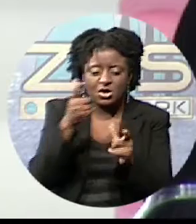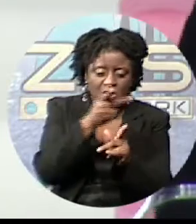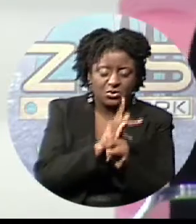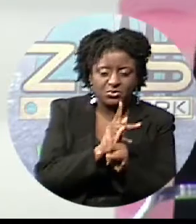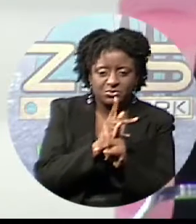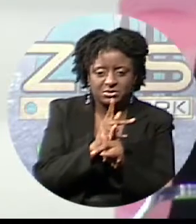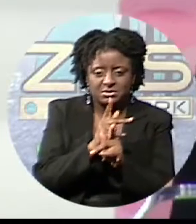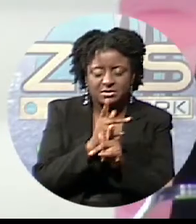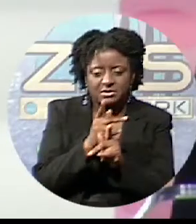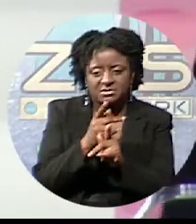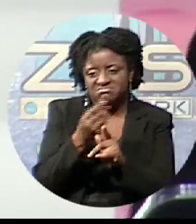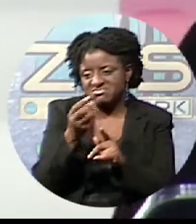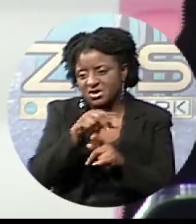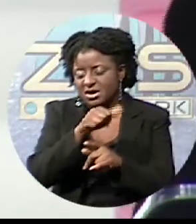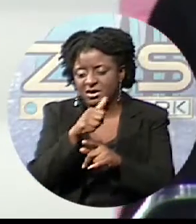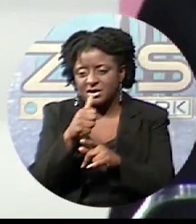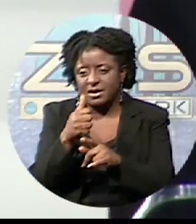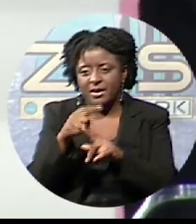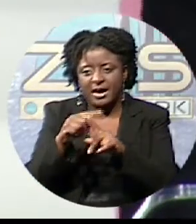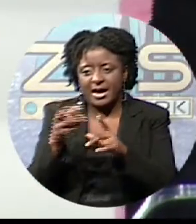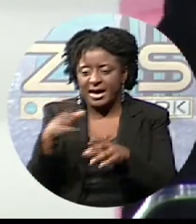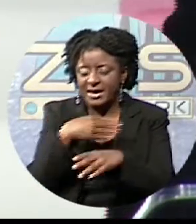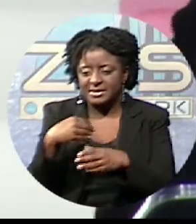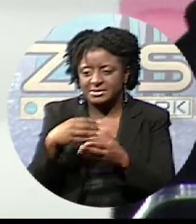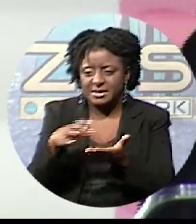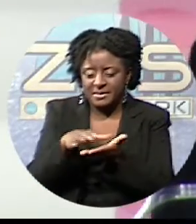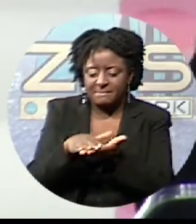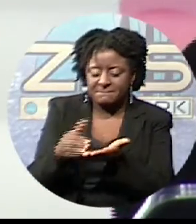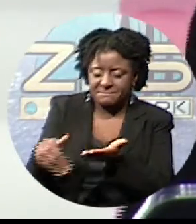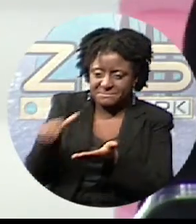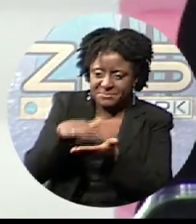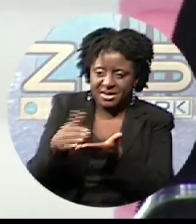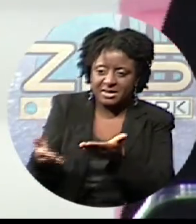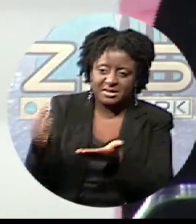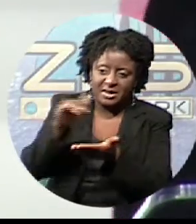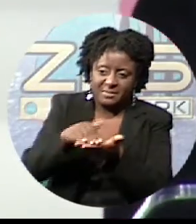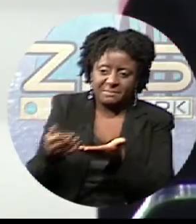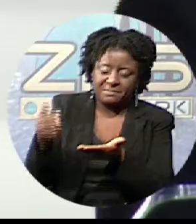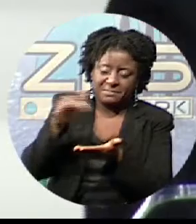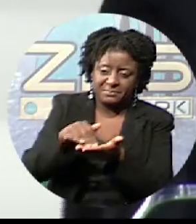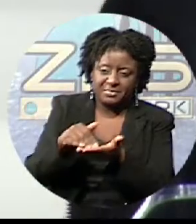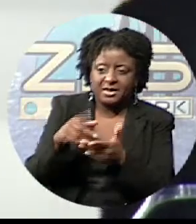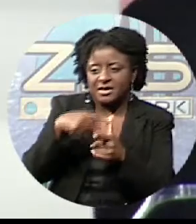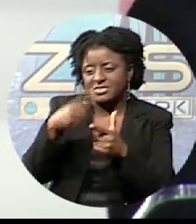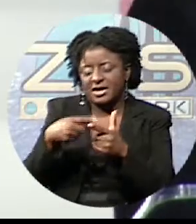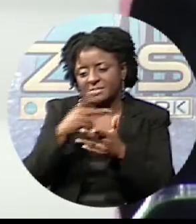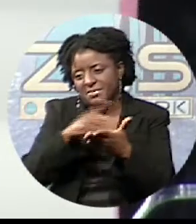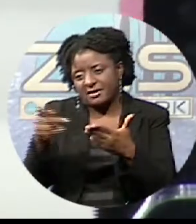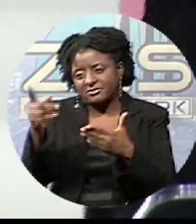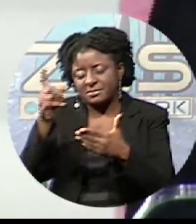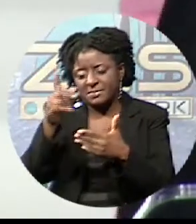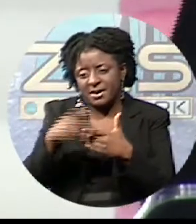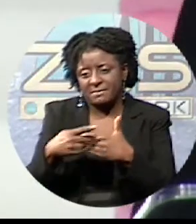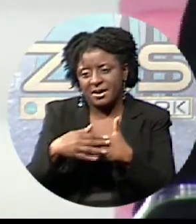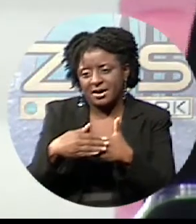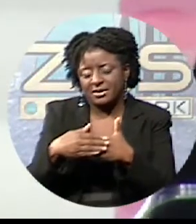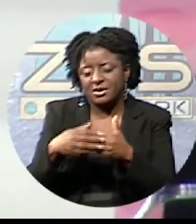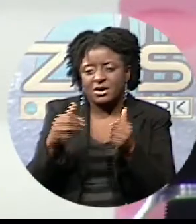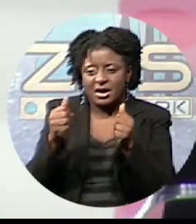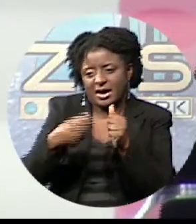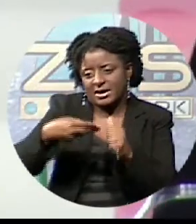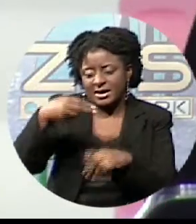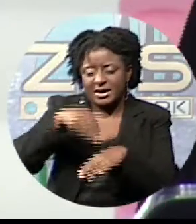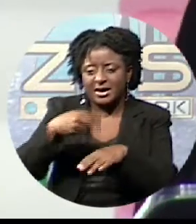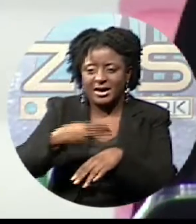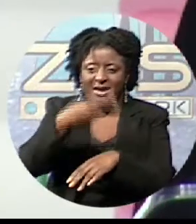for that, but they pile up these loans, pile up on the credit cards. They have to pay back at 18 or 20 or